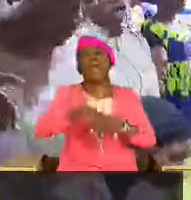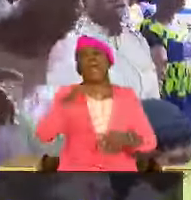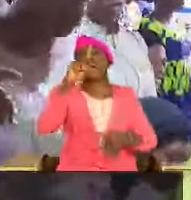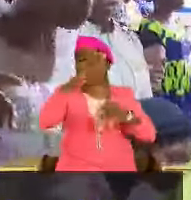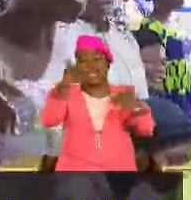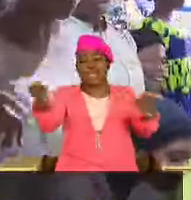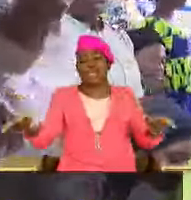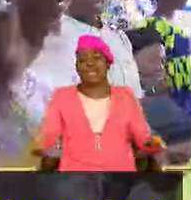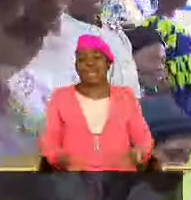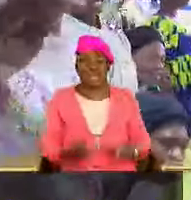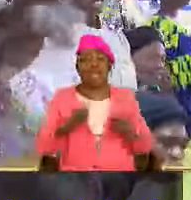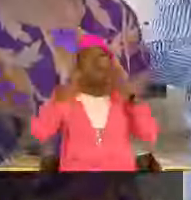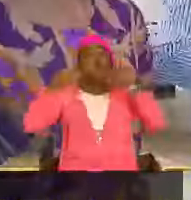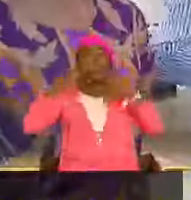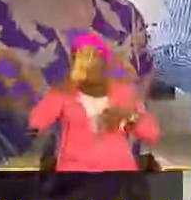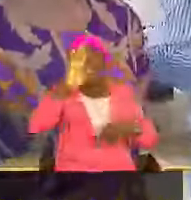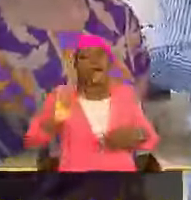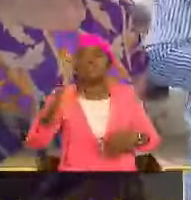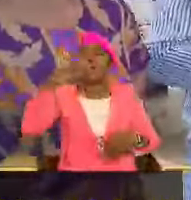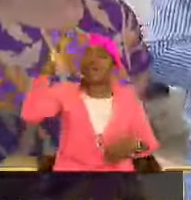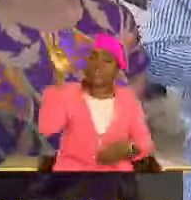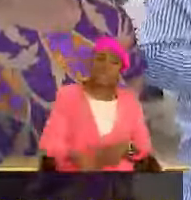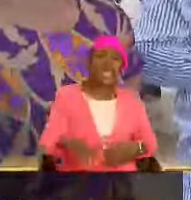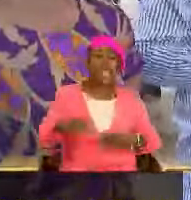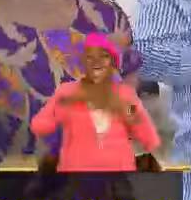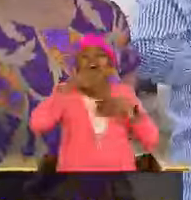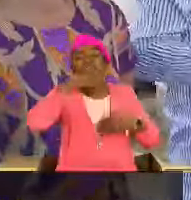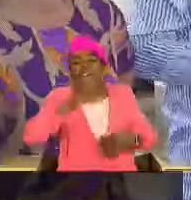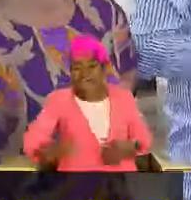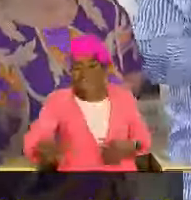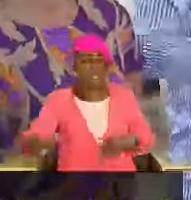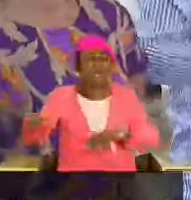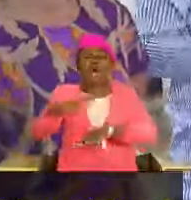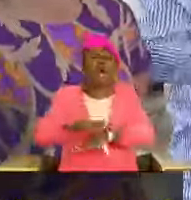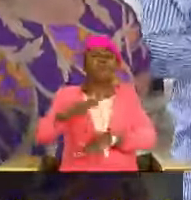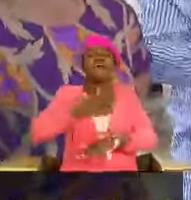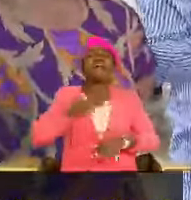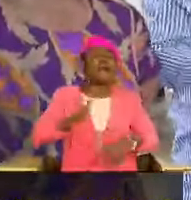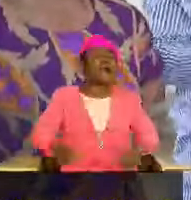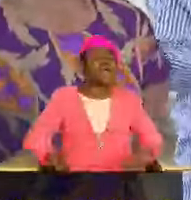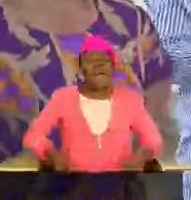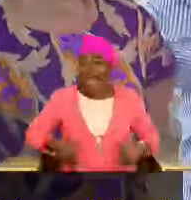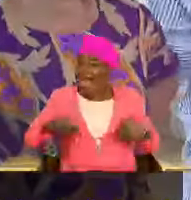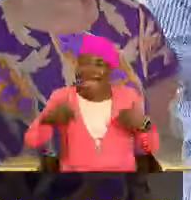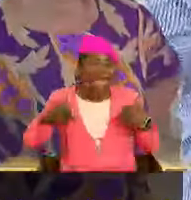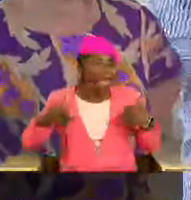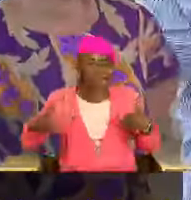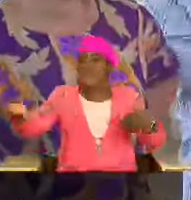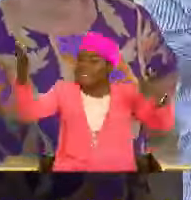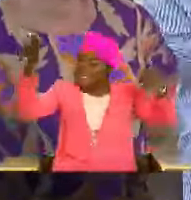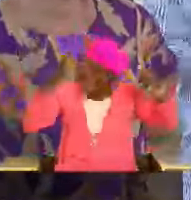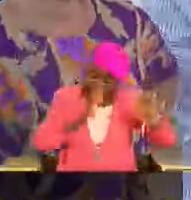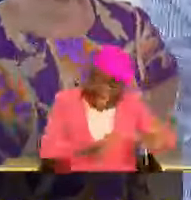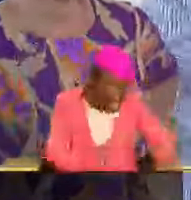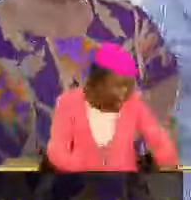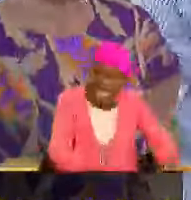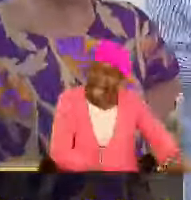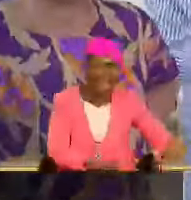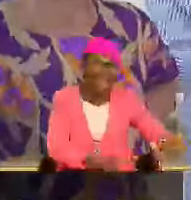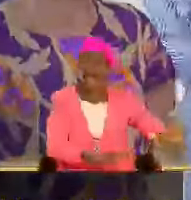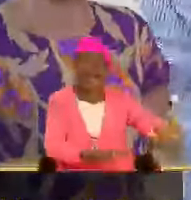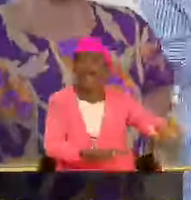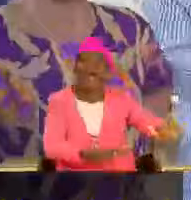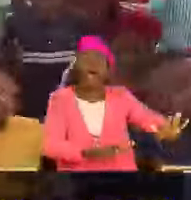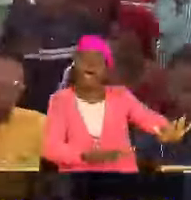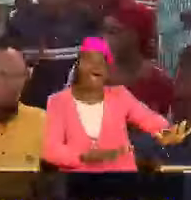pronounced by Wicked Elders over my life die